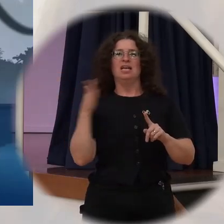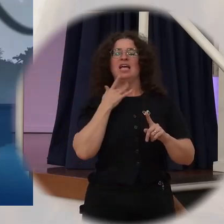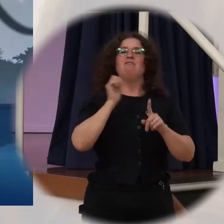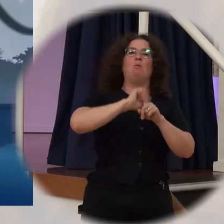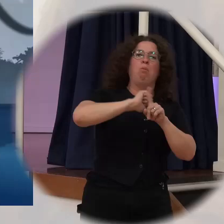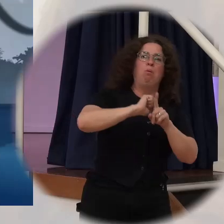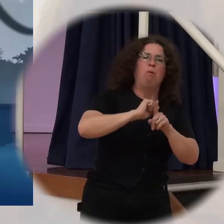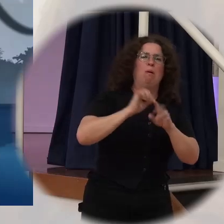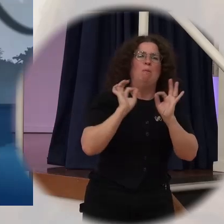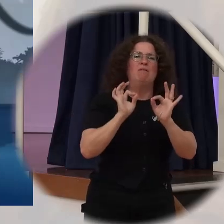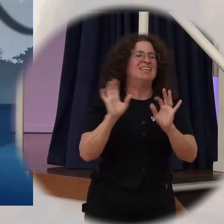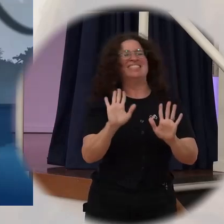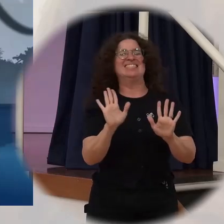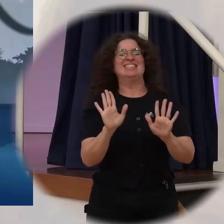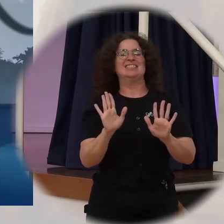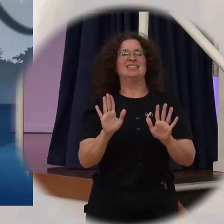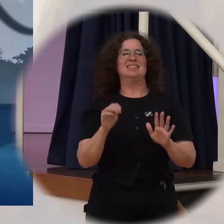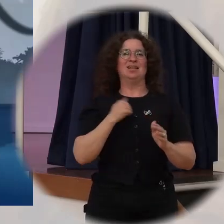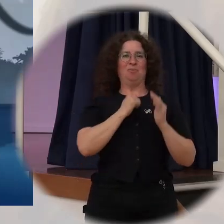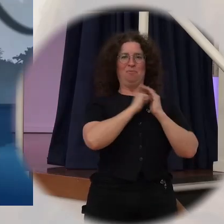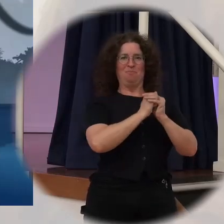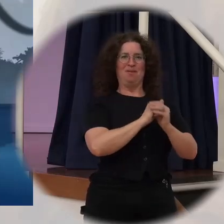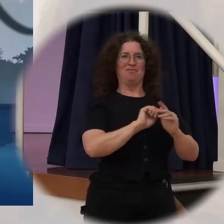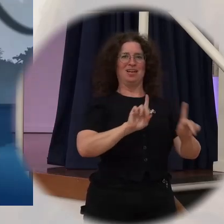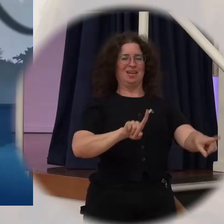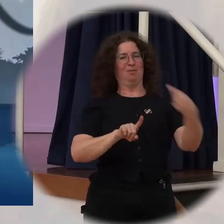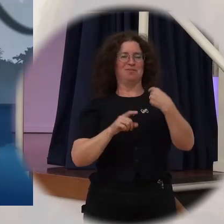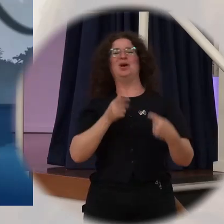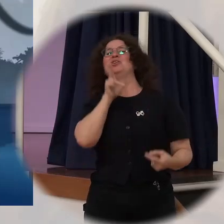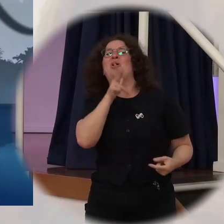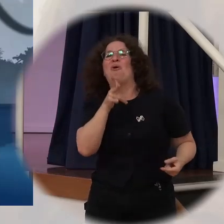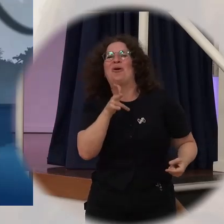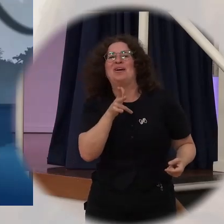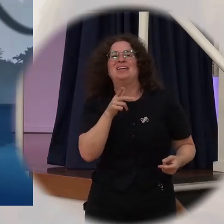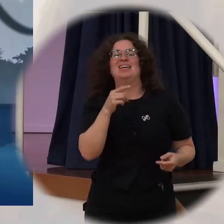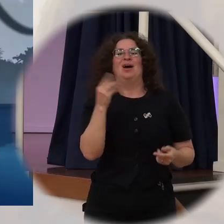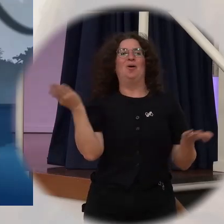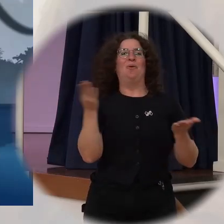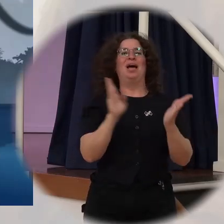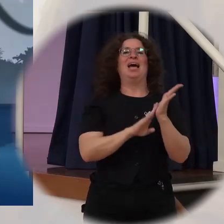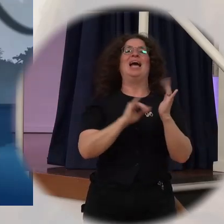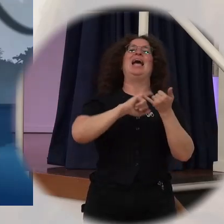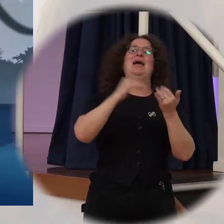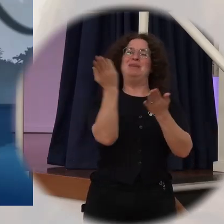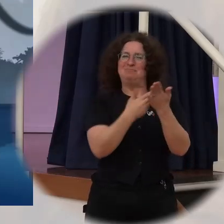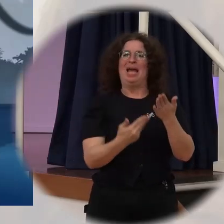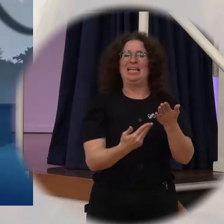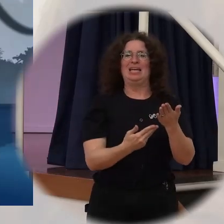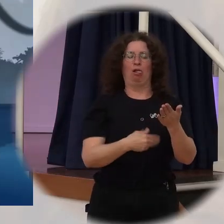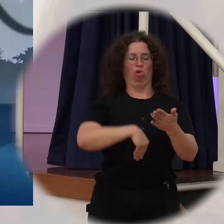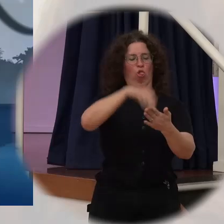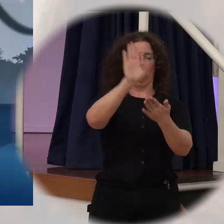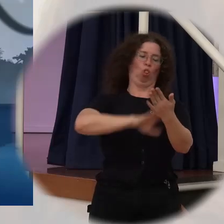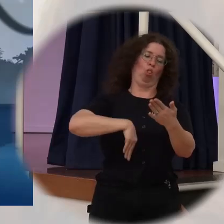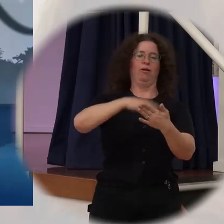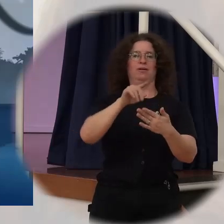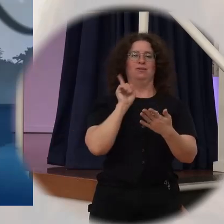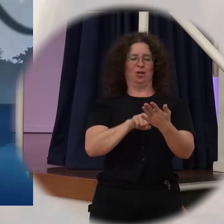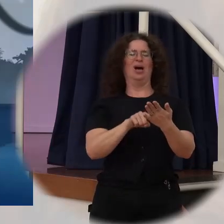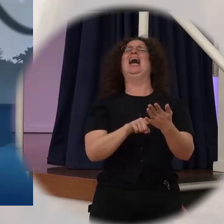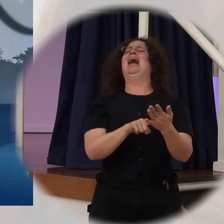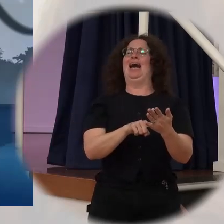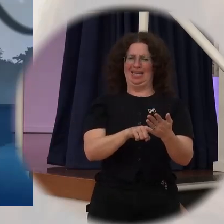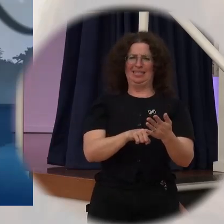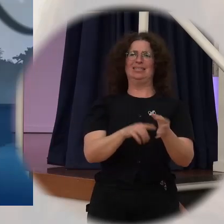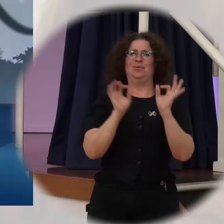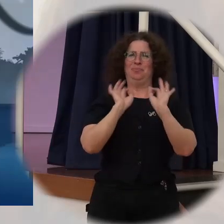it would have sucked. Instead, one of my friends sent this to me as a joke. They made this in MS Paint. I think and as soon as I saw it, I knew this was